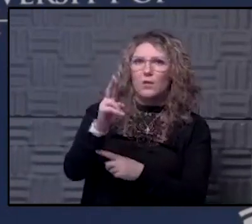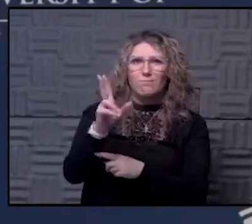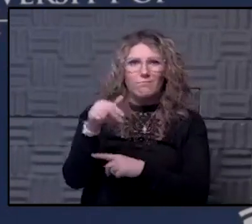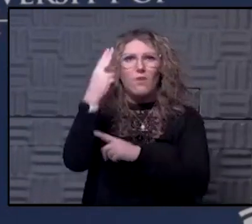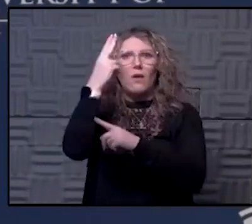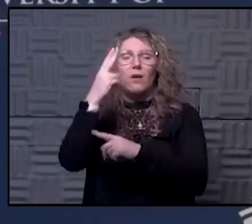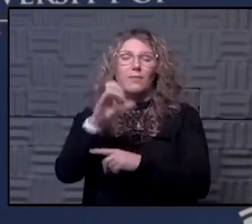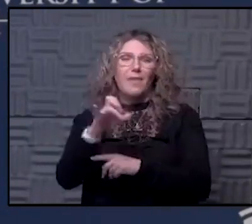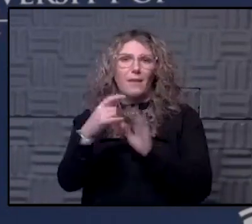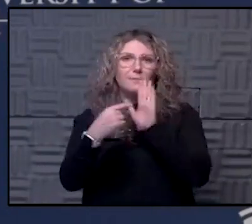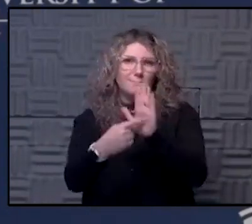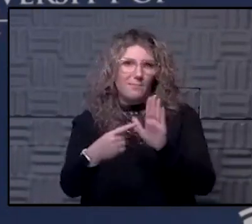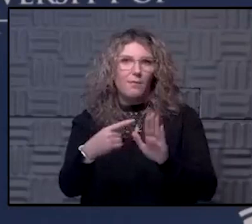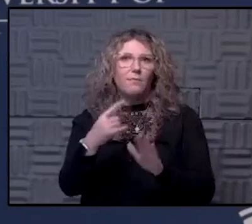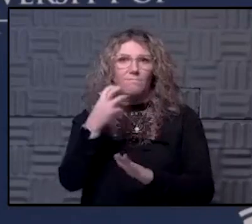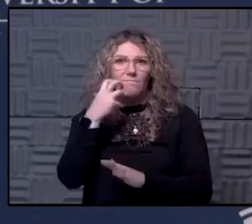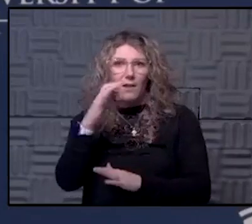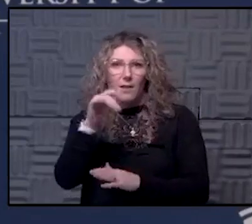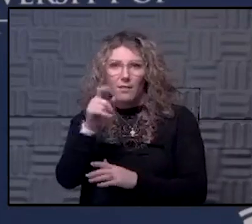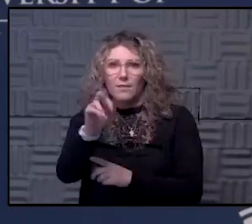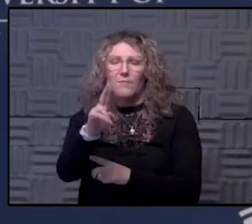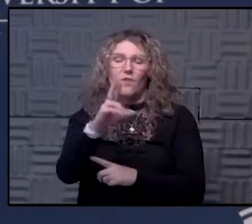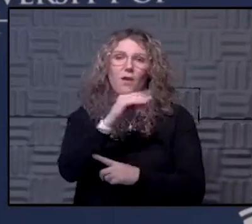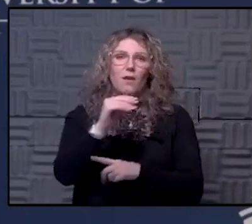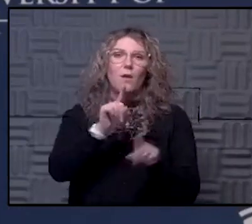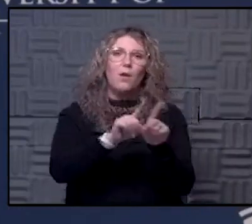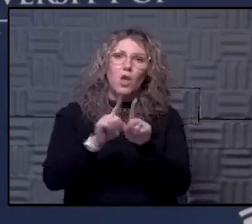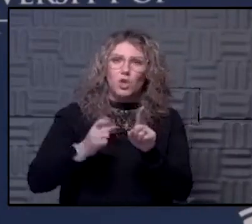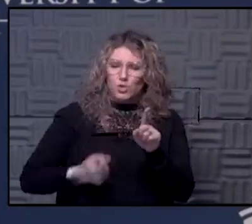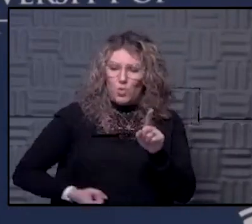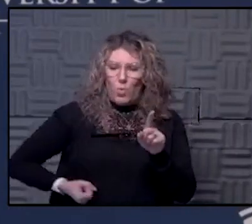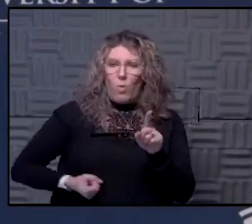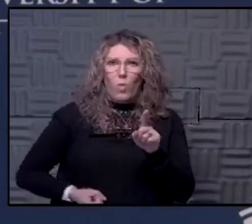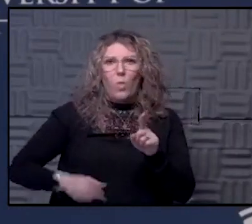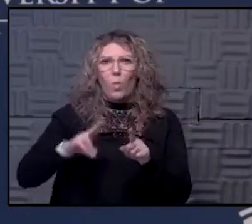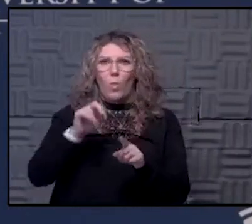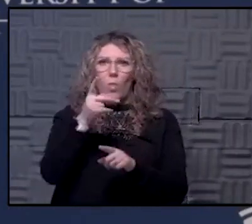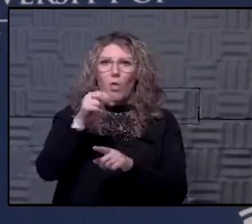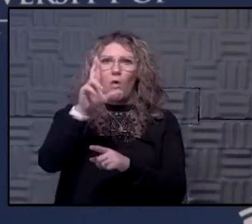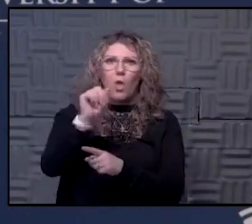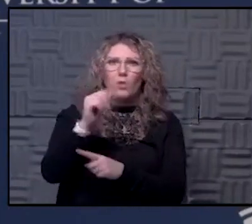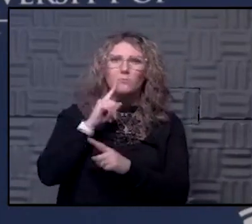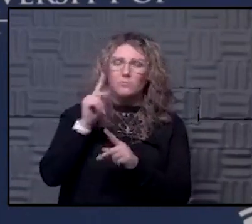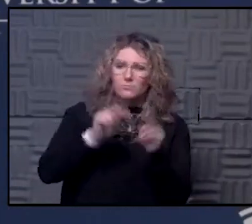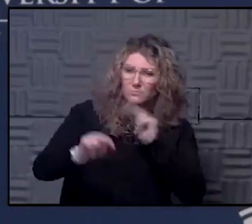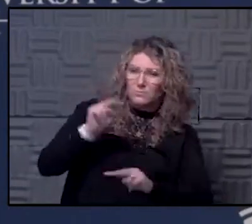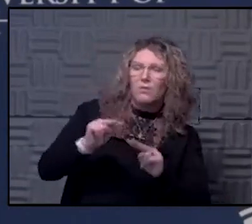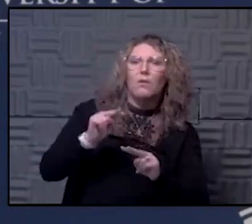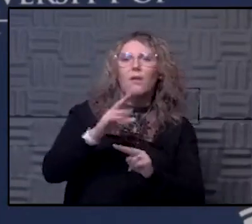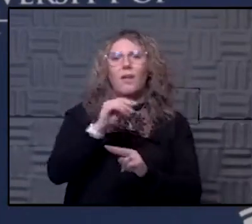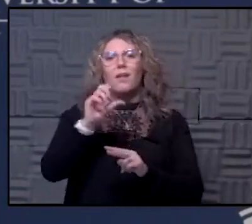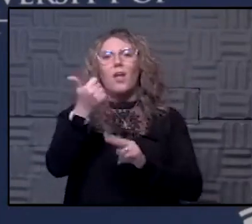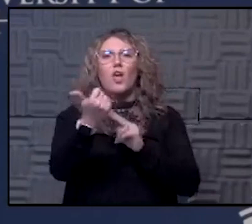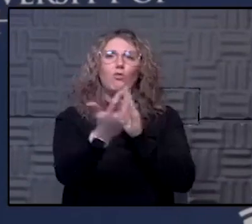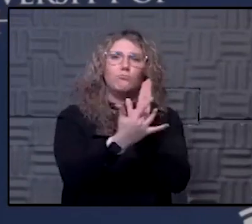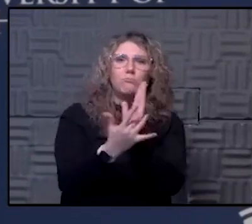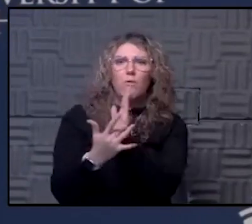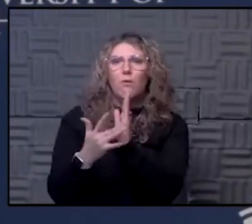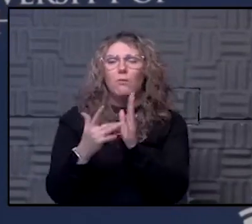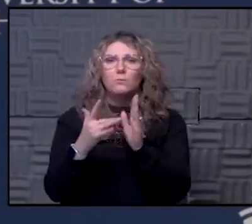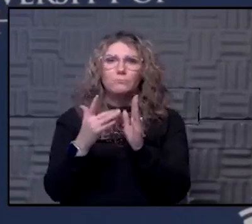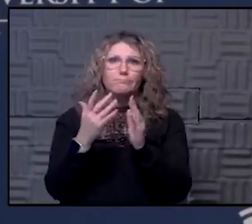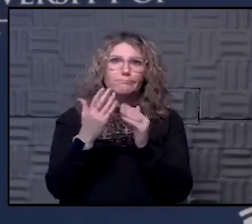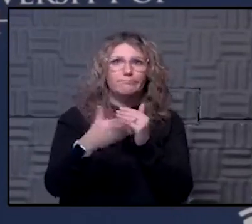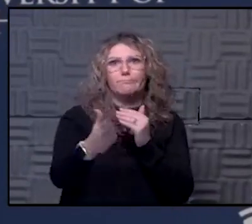fatty liver. And then we can also do an ultrasound if someone has high liver tests to look for fatty liver there. And then there's other technologies and things we can do beyond